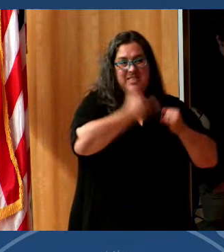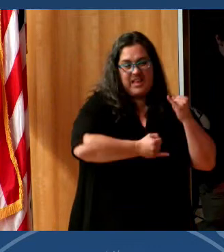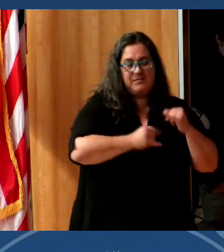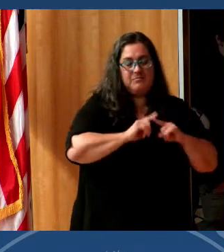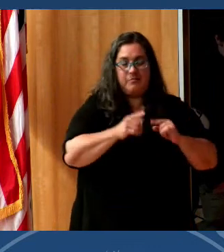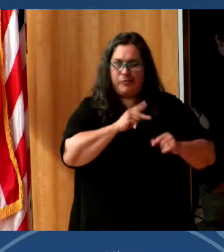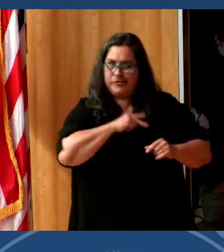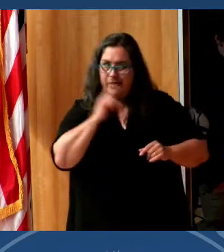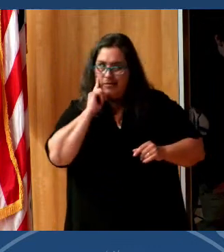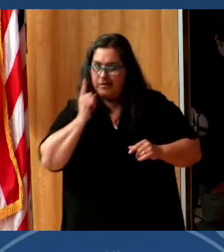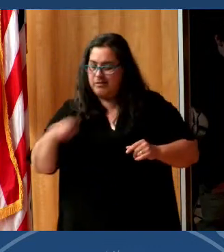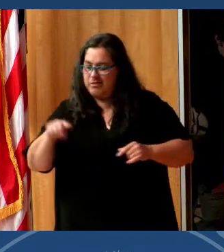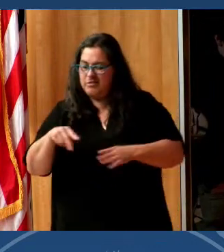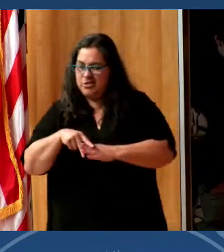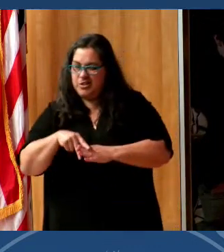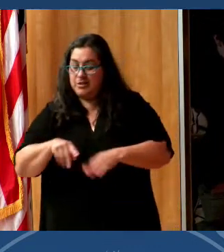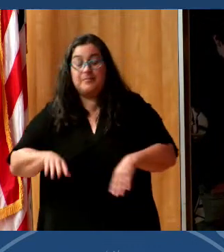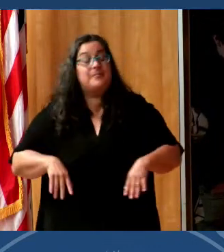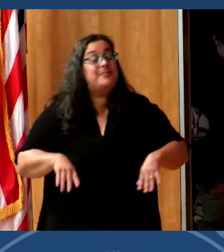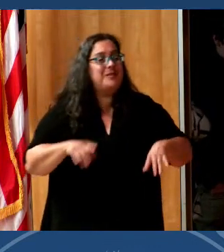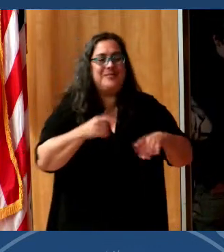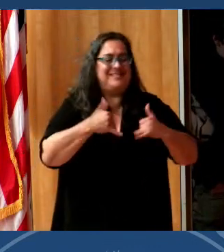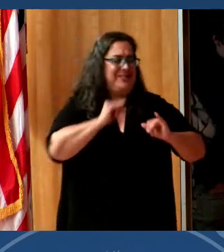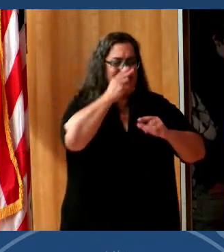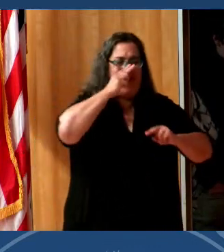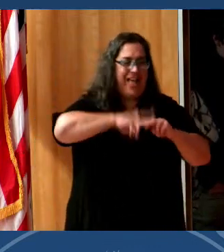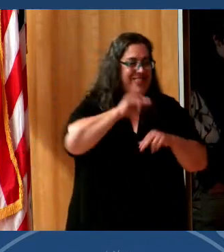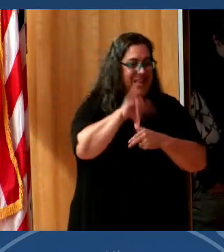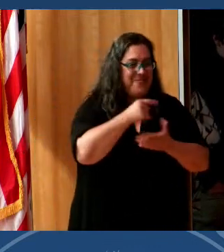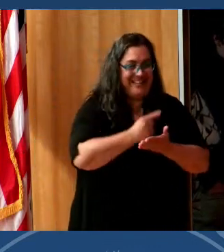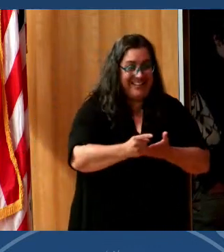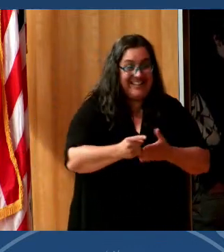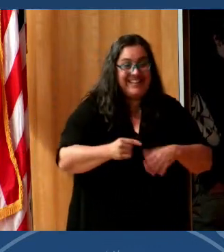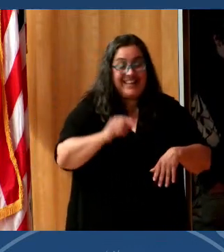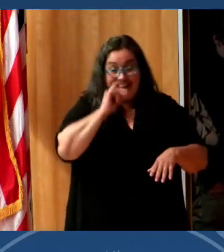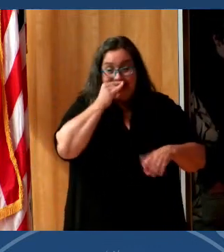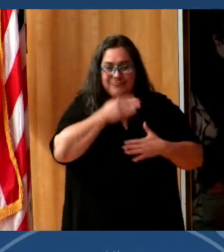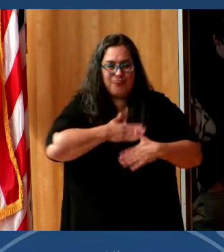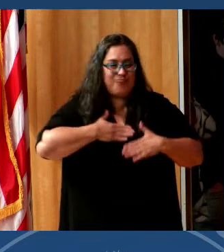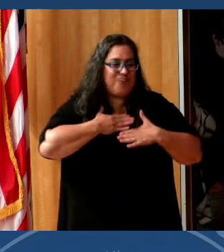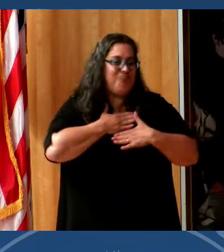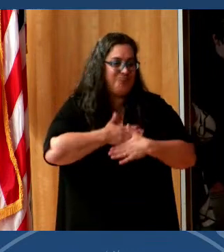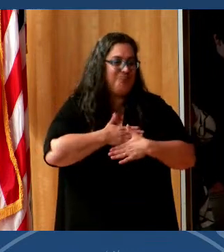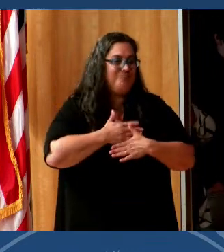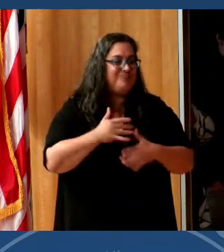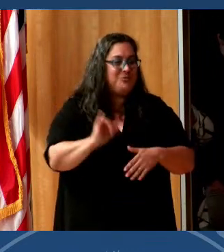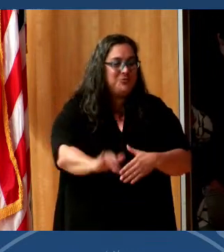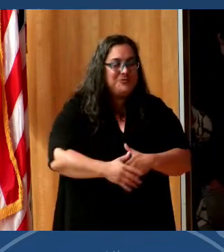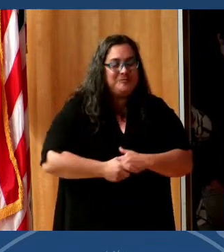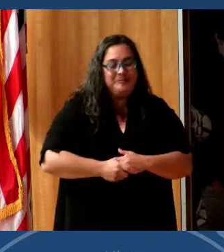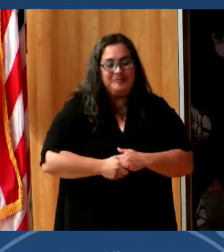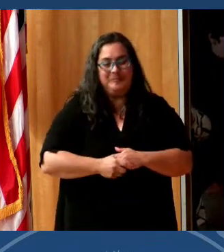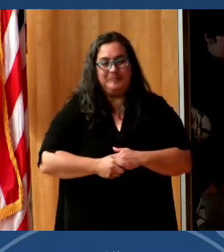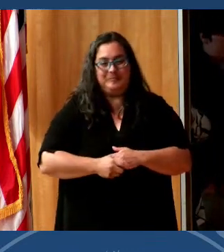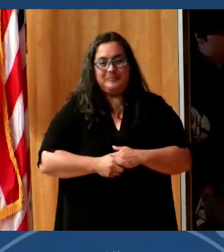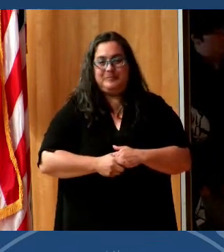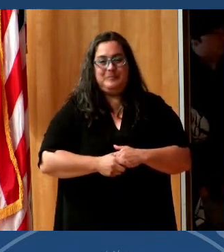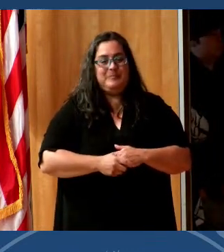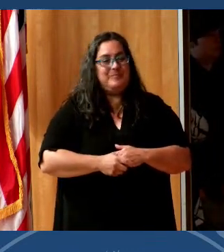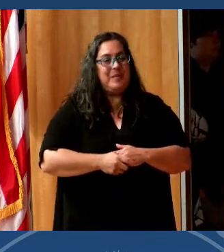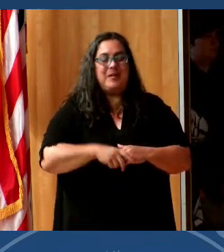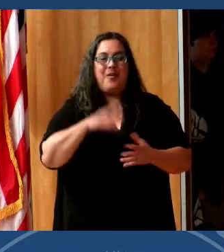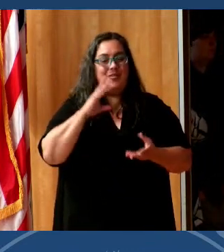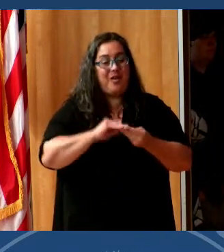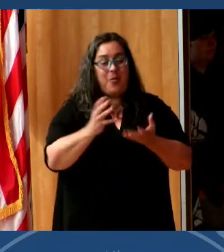cheating. I still had fun with the kids that week, and the kids did as well. All in all, I want to